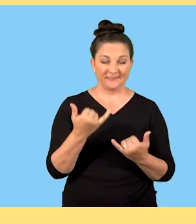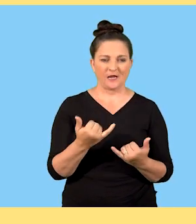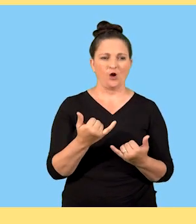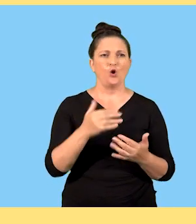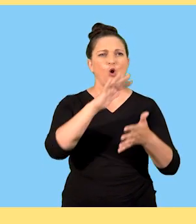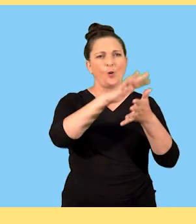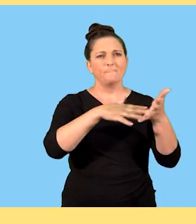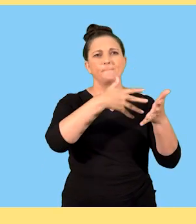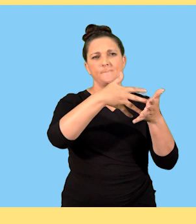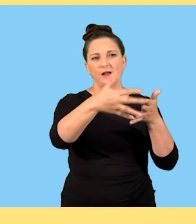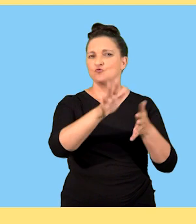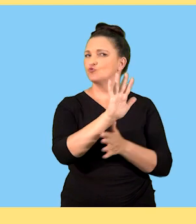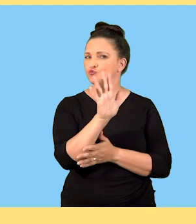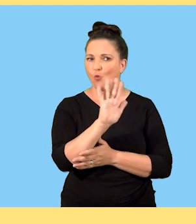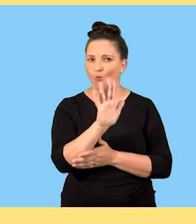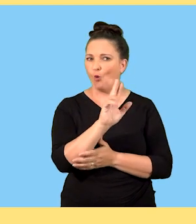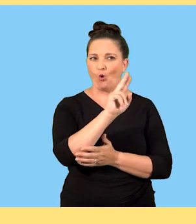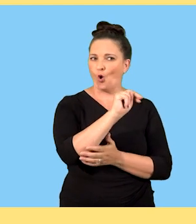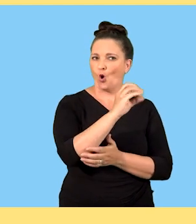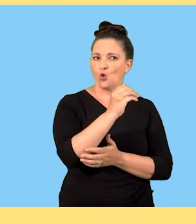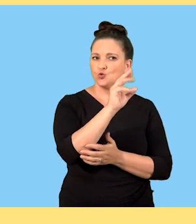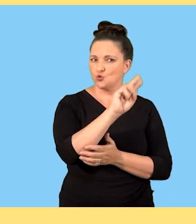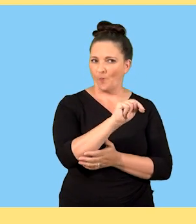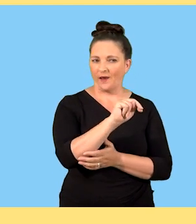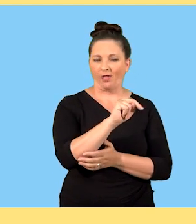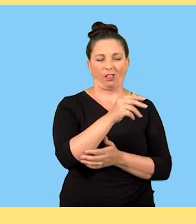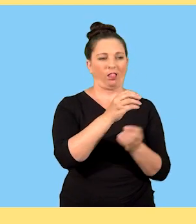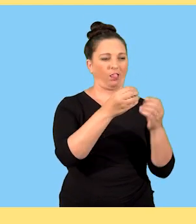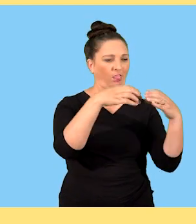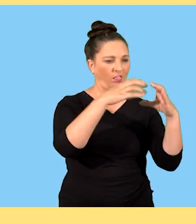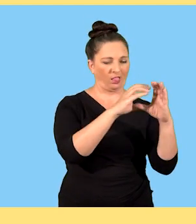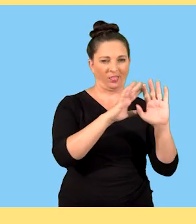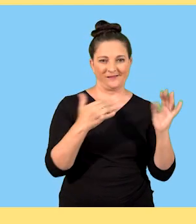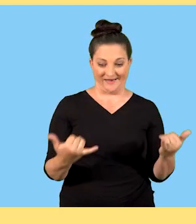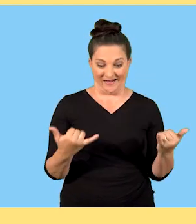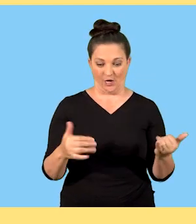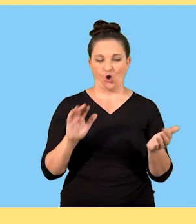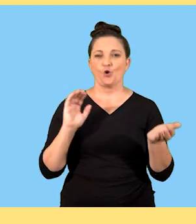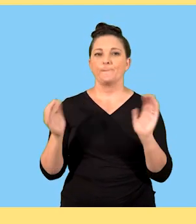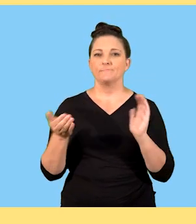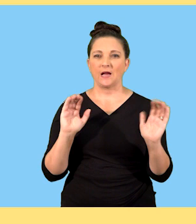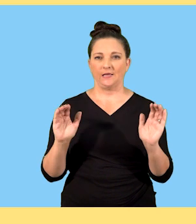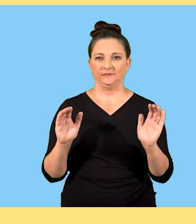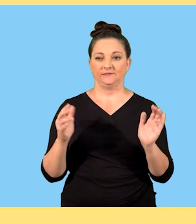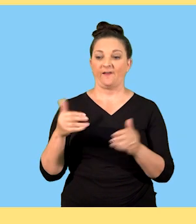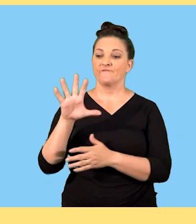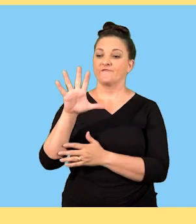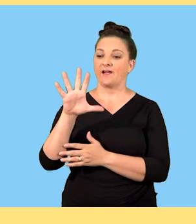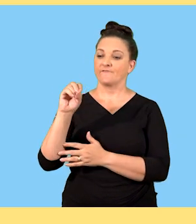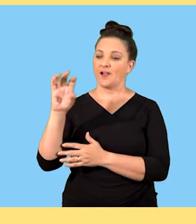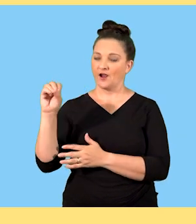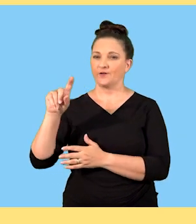it under the balance sheet account section, not the nominal account section anymore, but under the balance sheet account section, there is my capital,